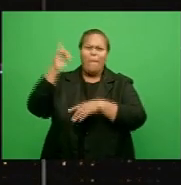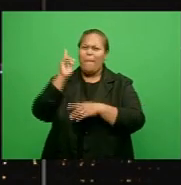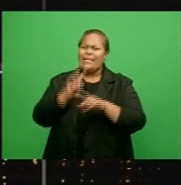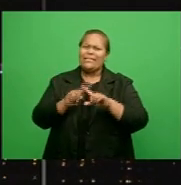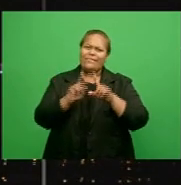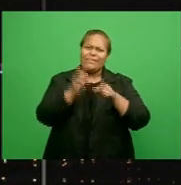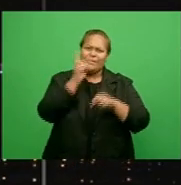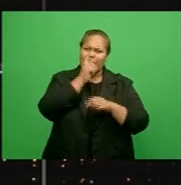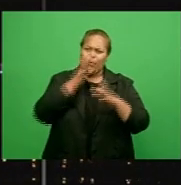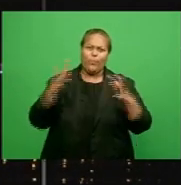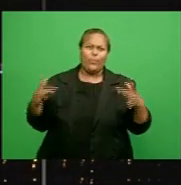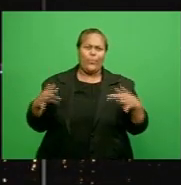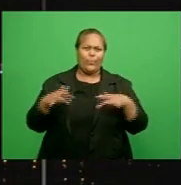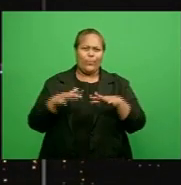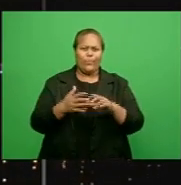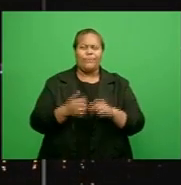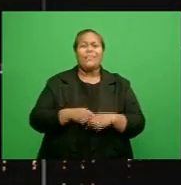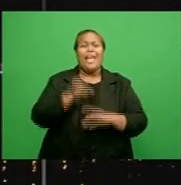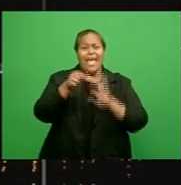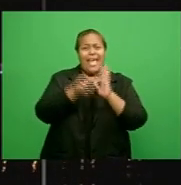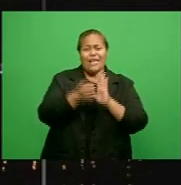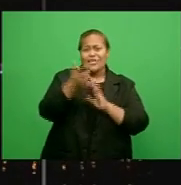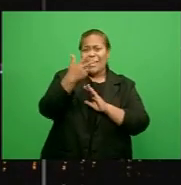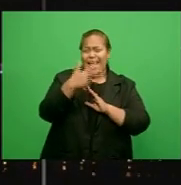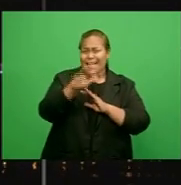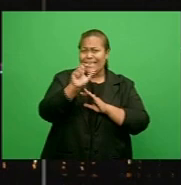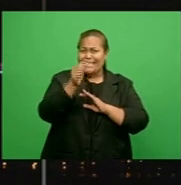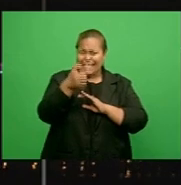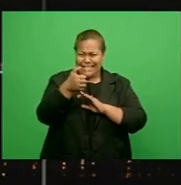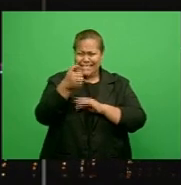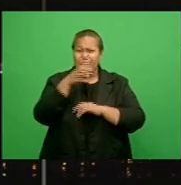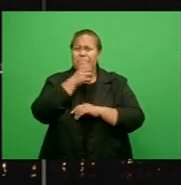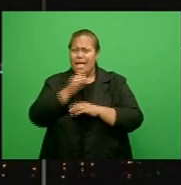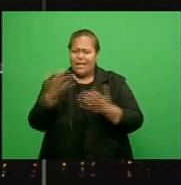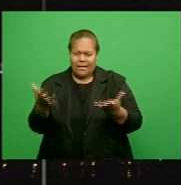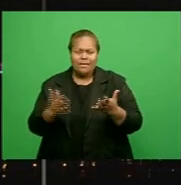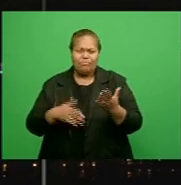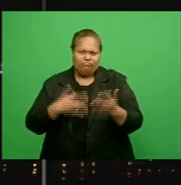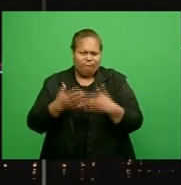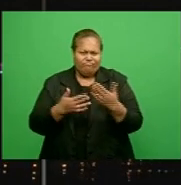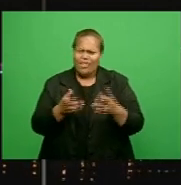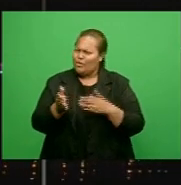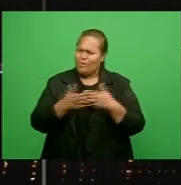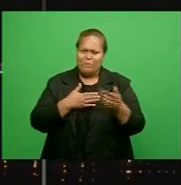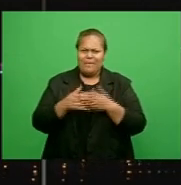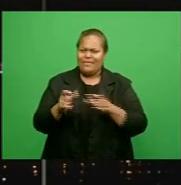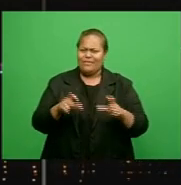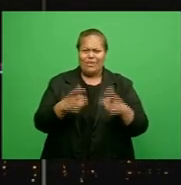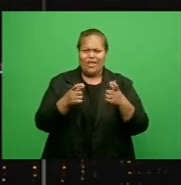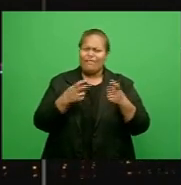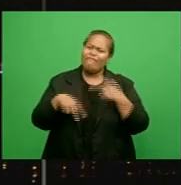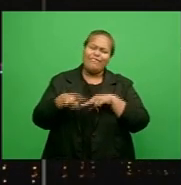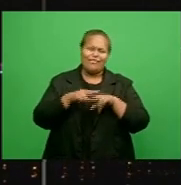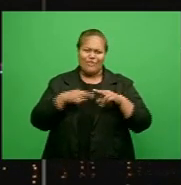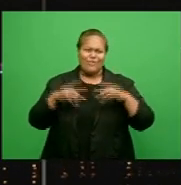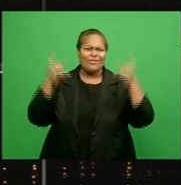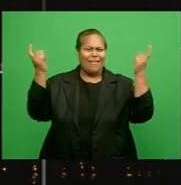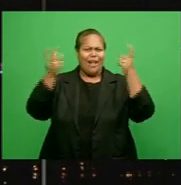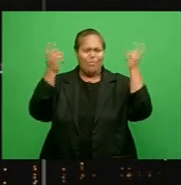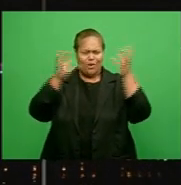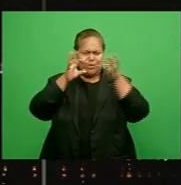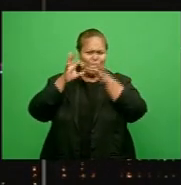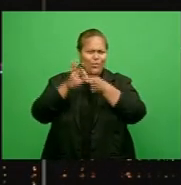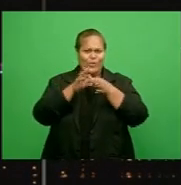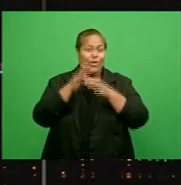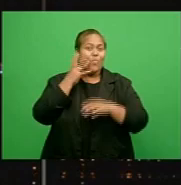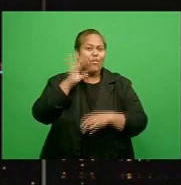one. 86-year-old Donald Henry Bull believes that despite our challenges, all of Fiji will celebrate our unity when we